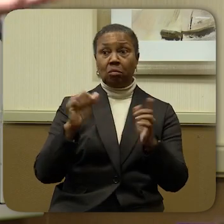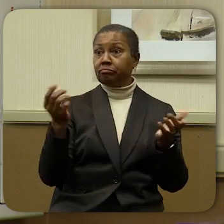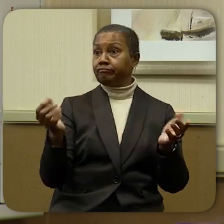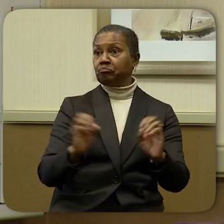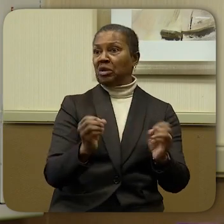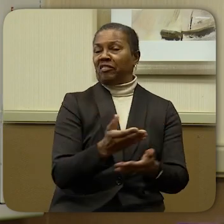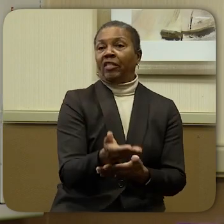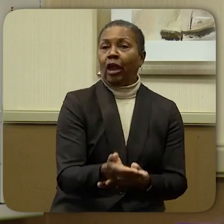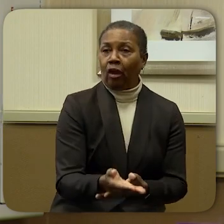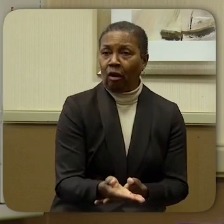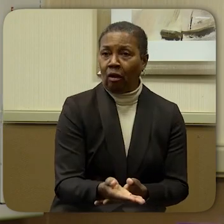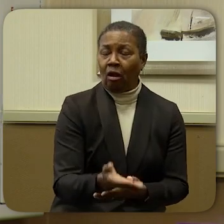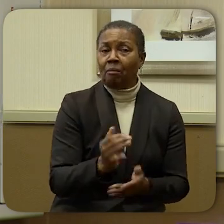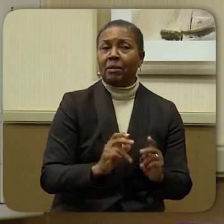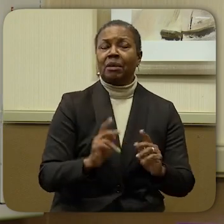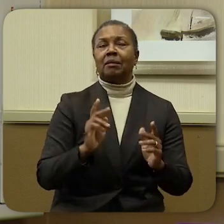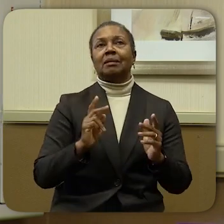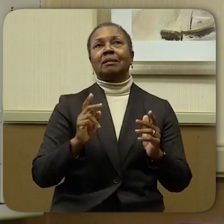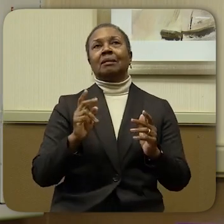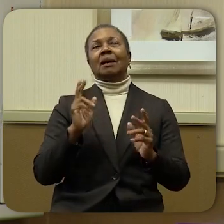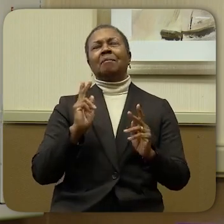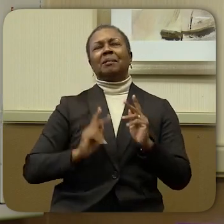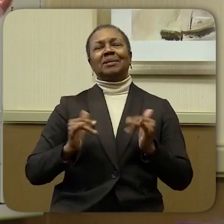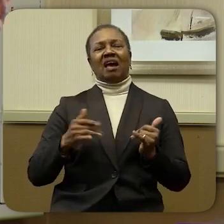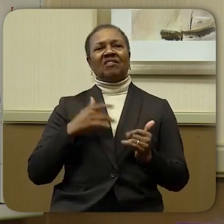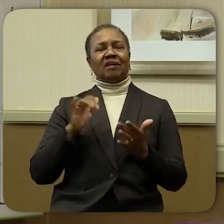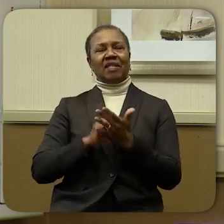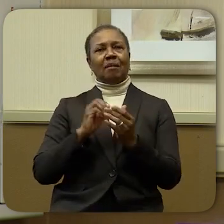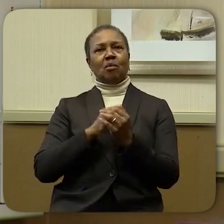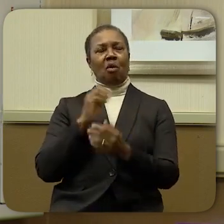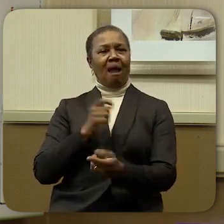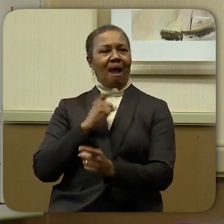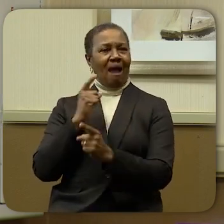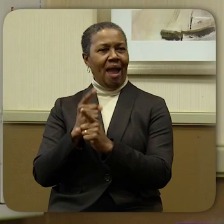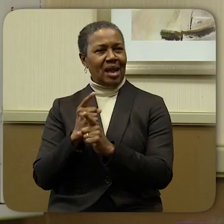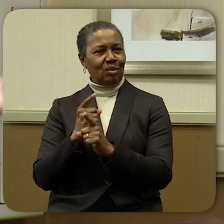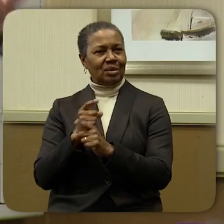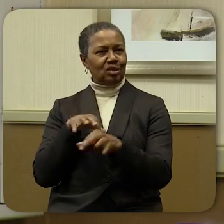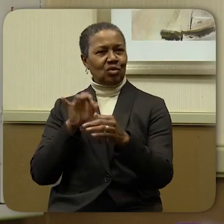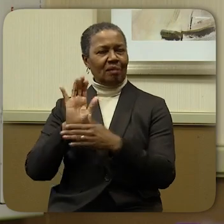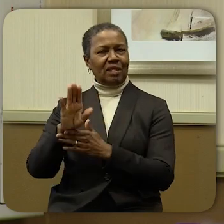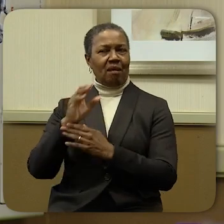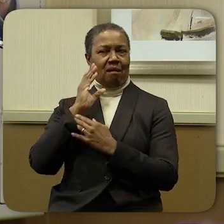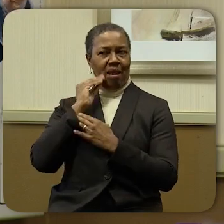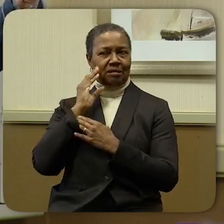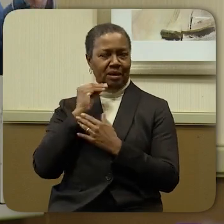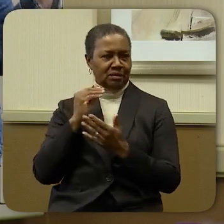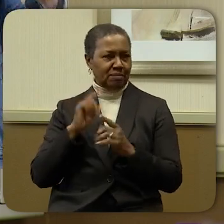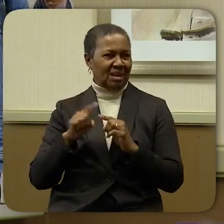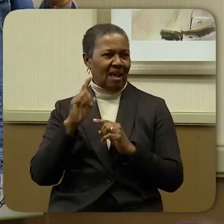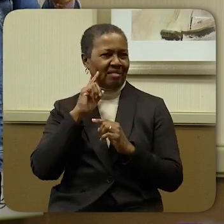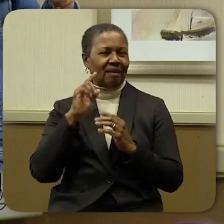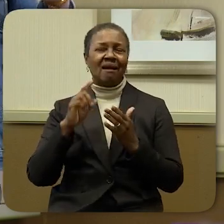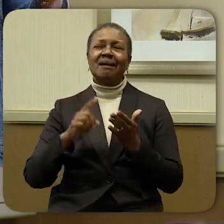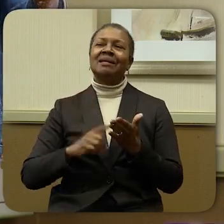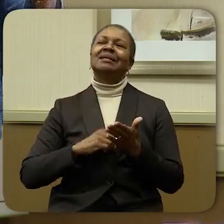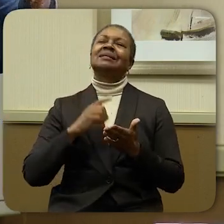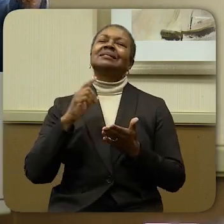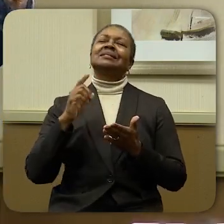way, so maybe someone feels like that more accurately describes their experience, that kind of thing. But I think